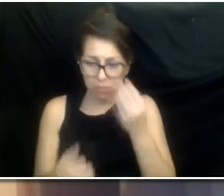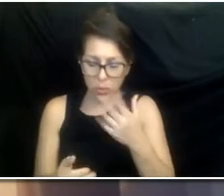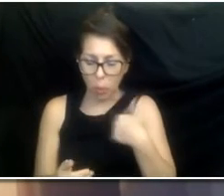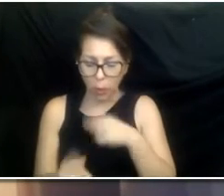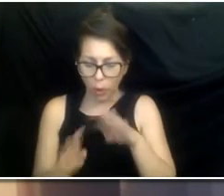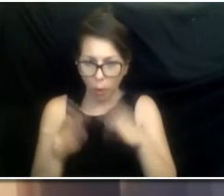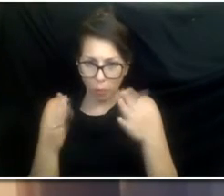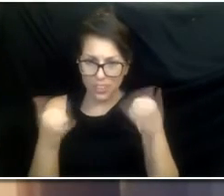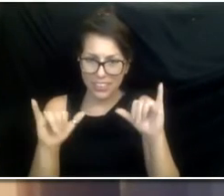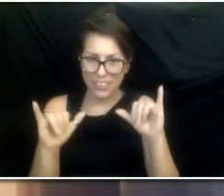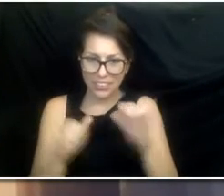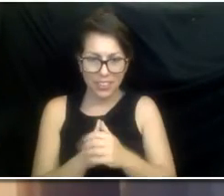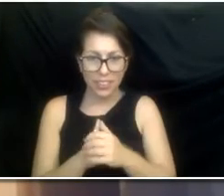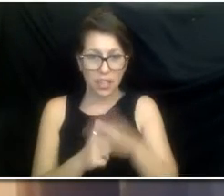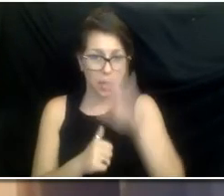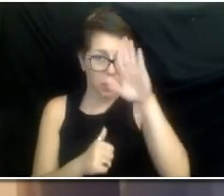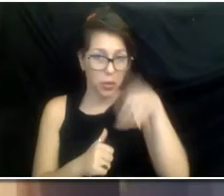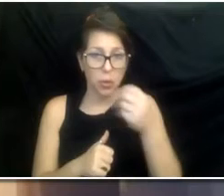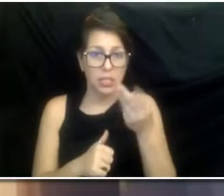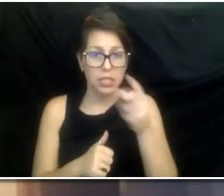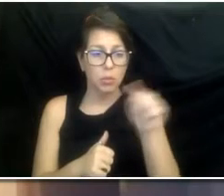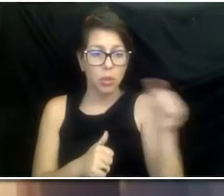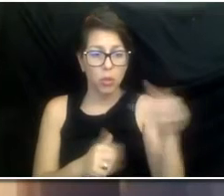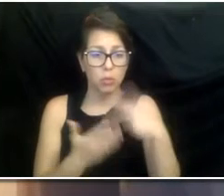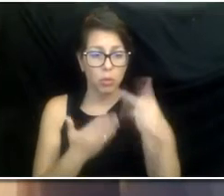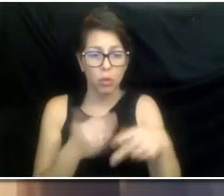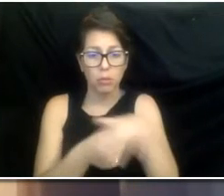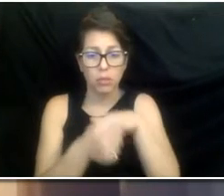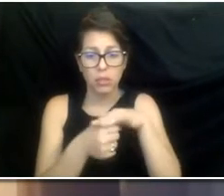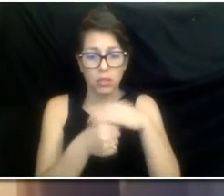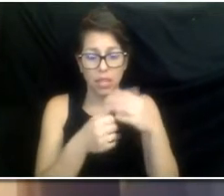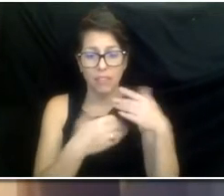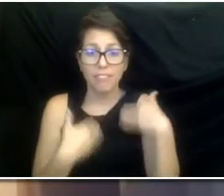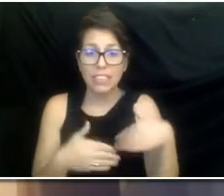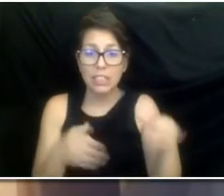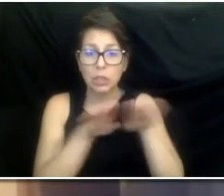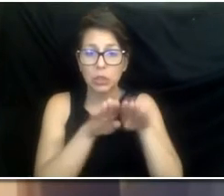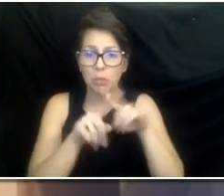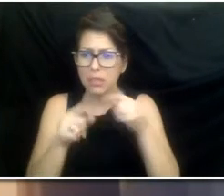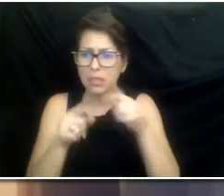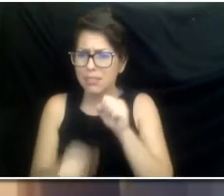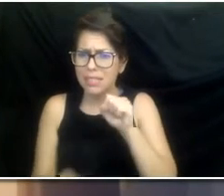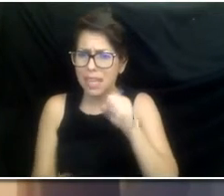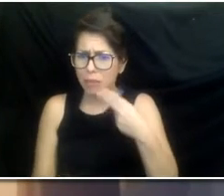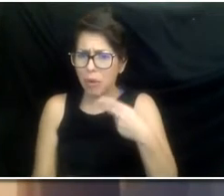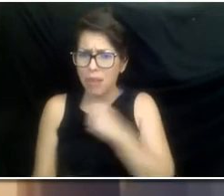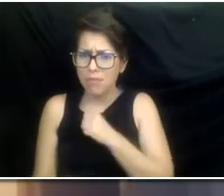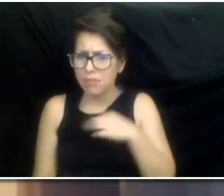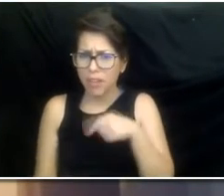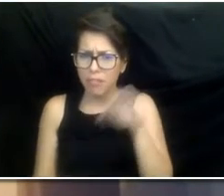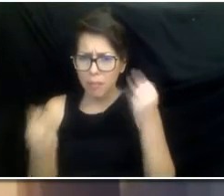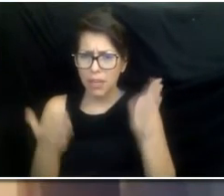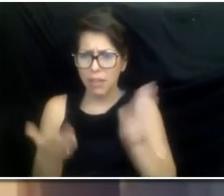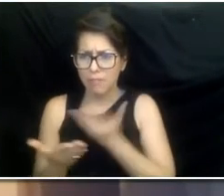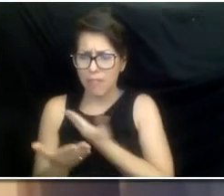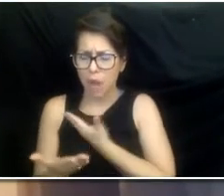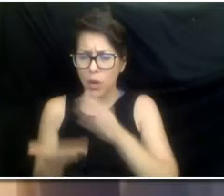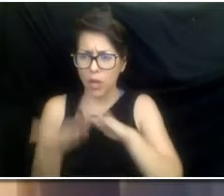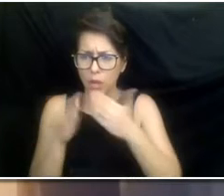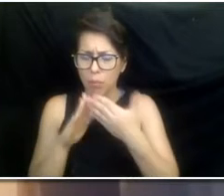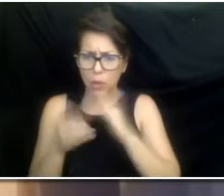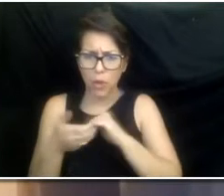services either by phone Skype Zoom other virtual platforms and then in person in our physical